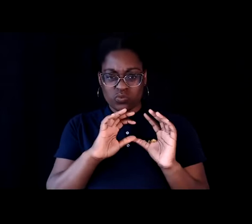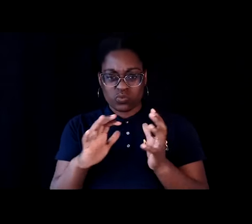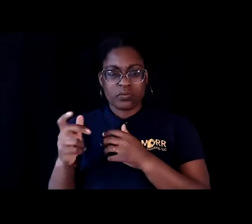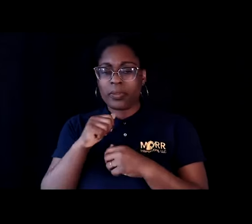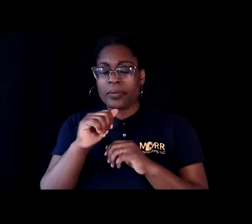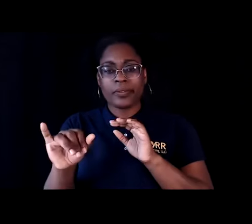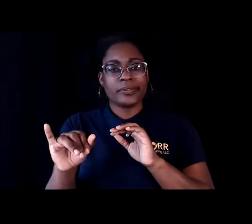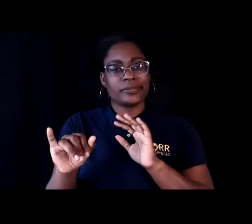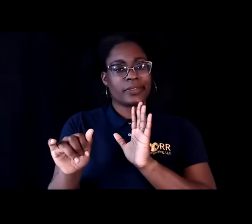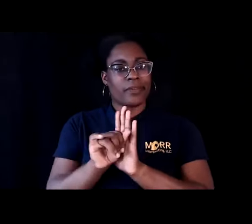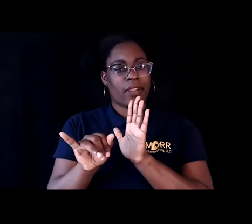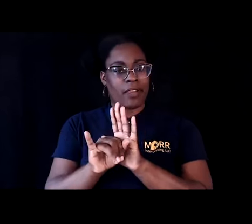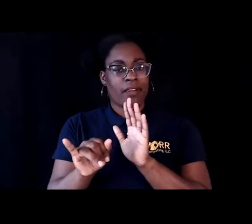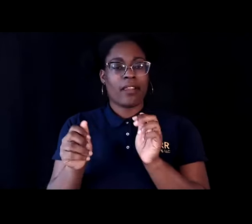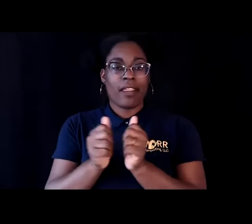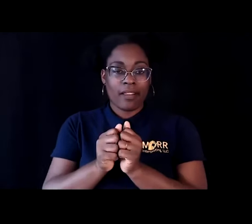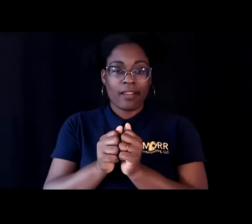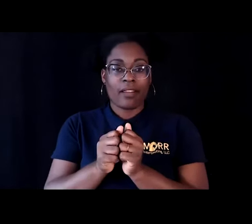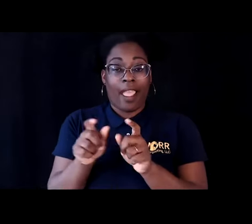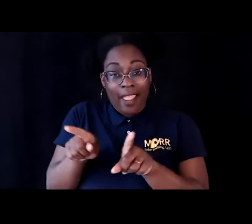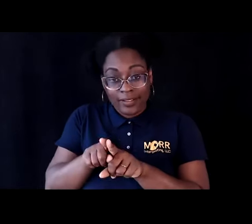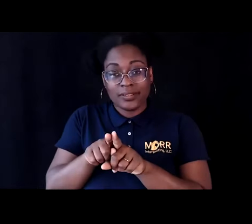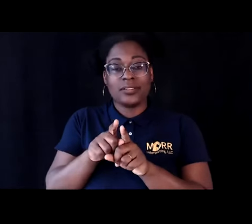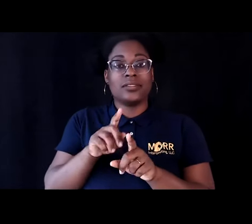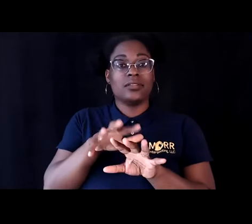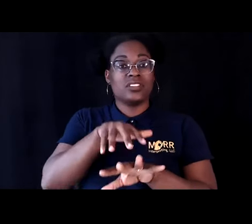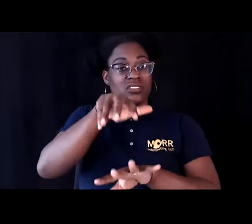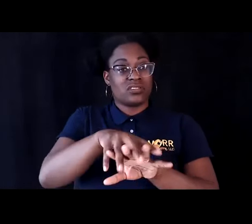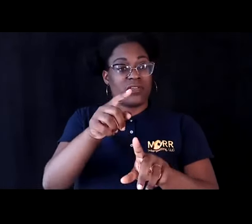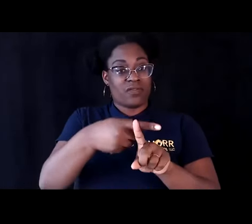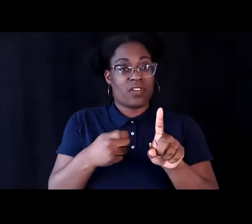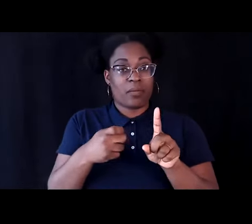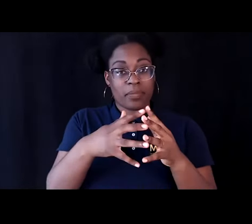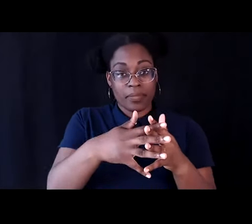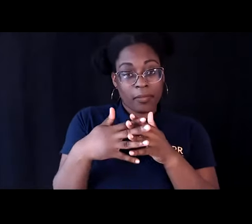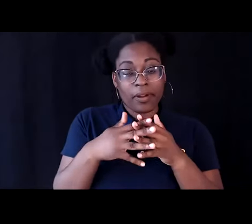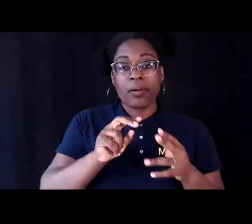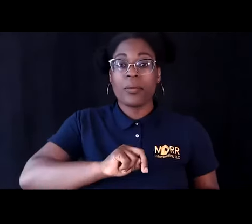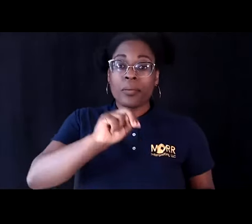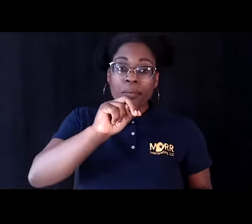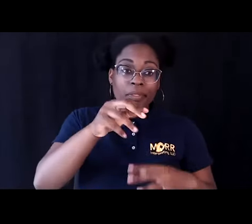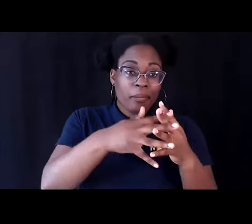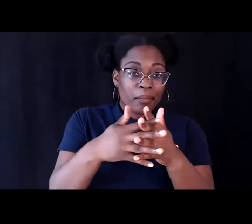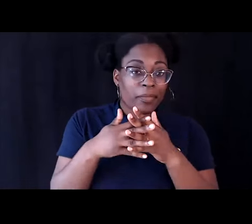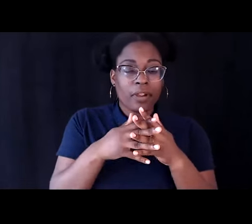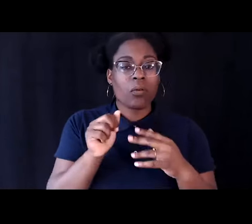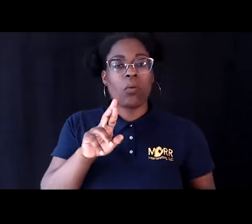self-identified as Indigenous from the Americas, or even from North America or Turtle Island, choose to use that